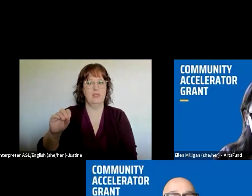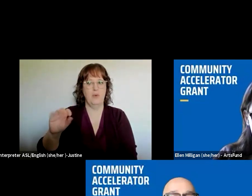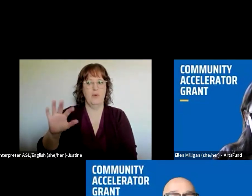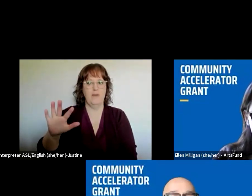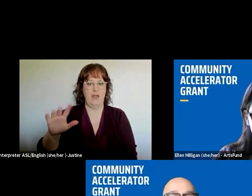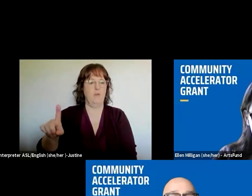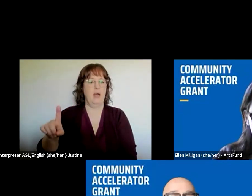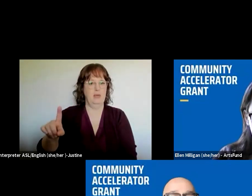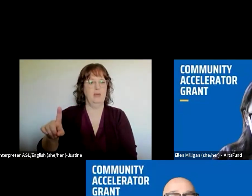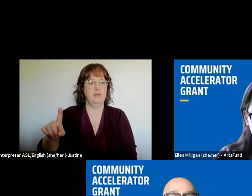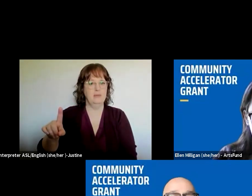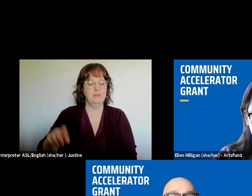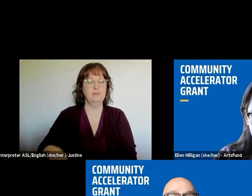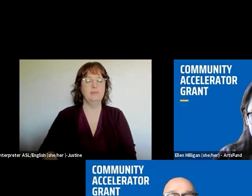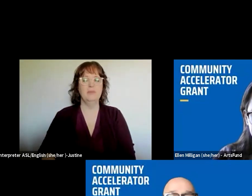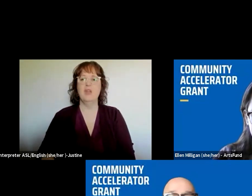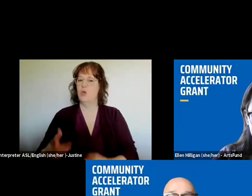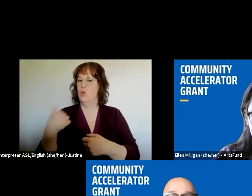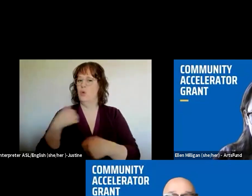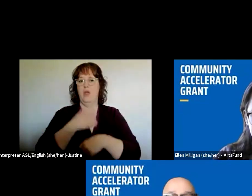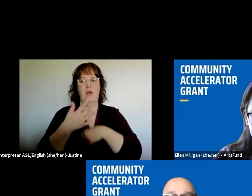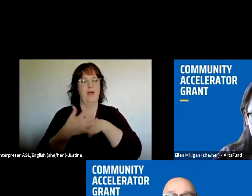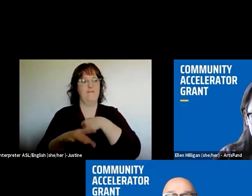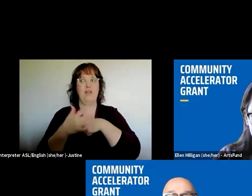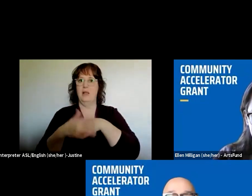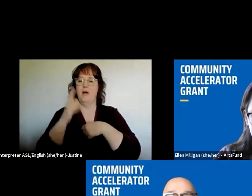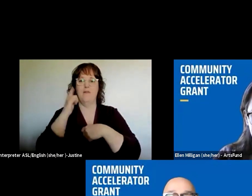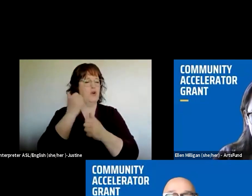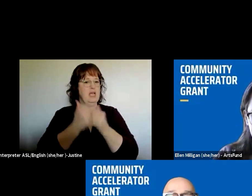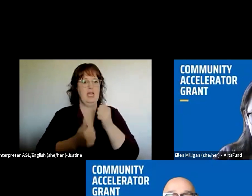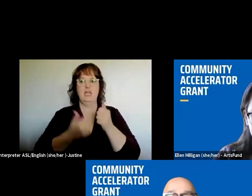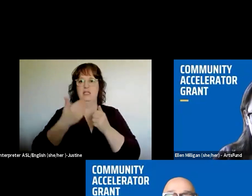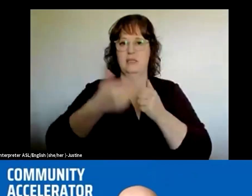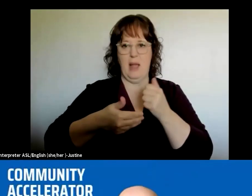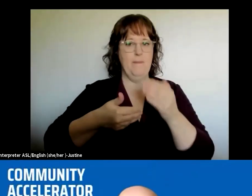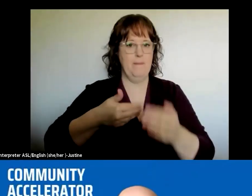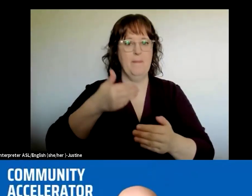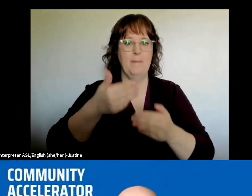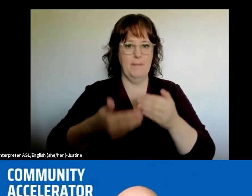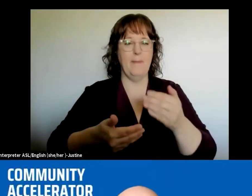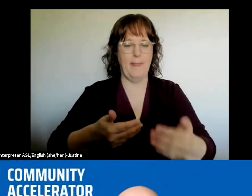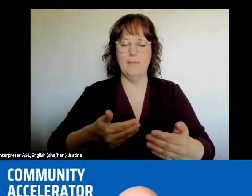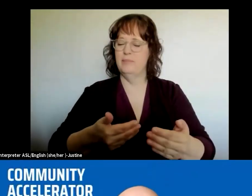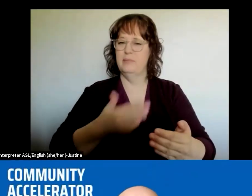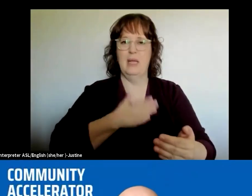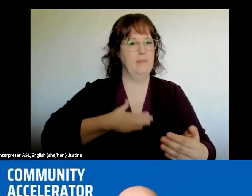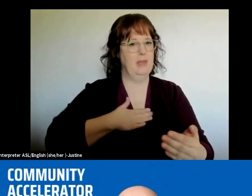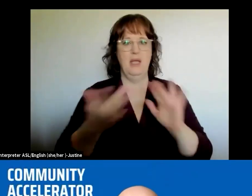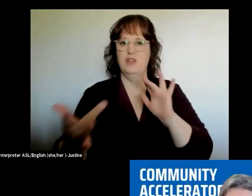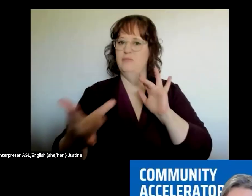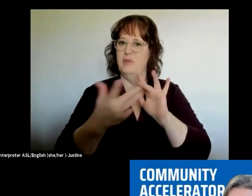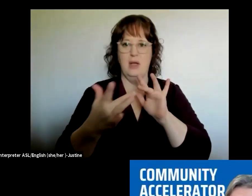206-788-3051. We are available for you at every step of this process, and please don't hesitate reaching